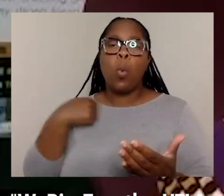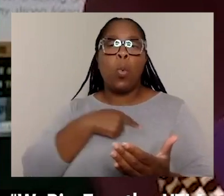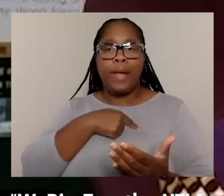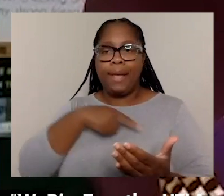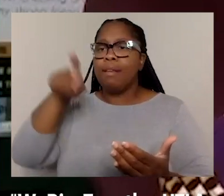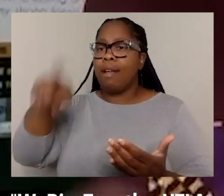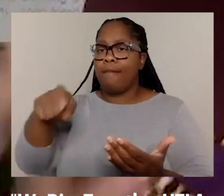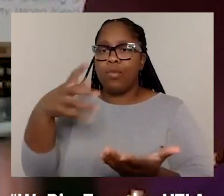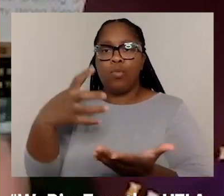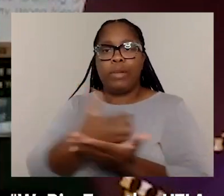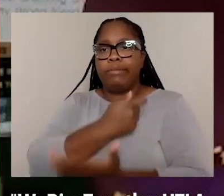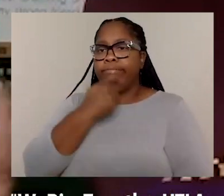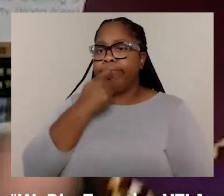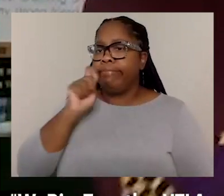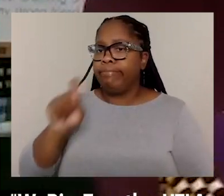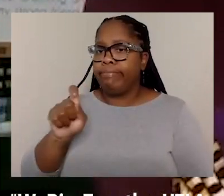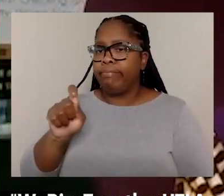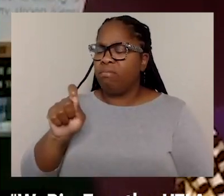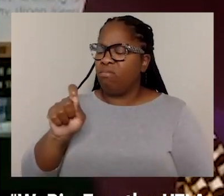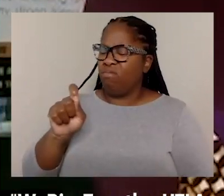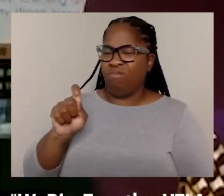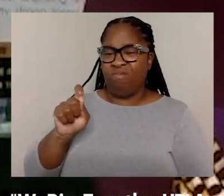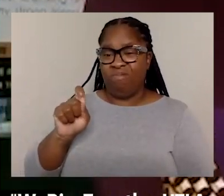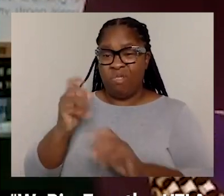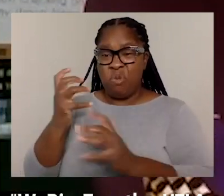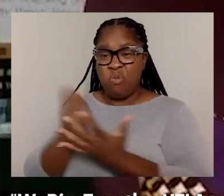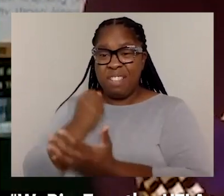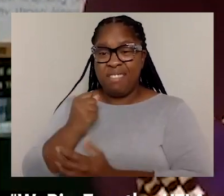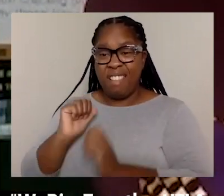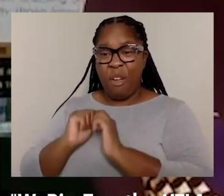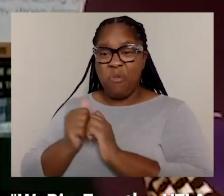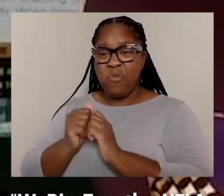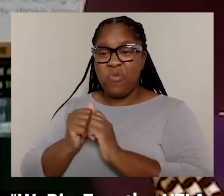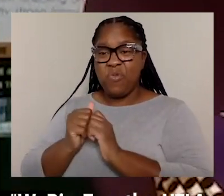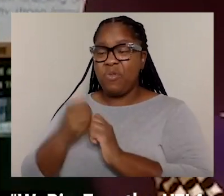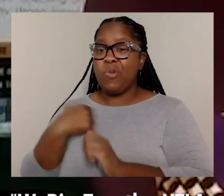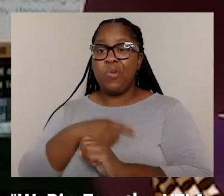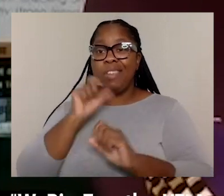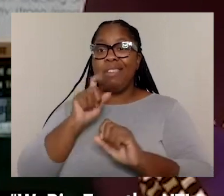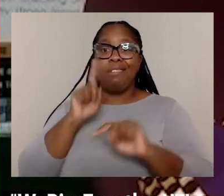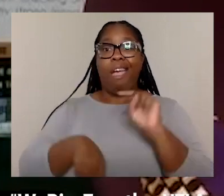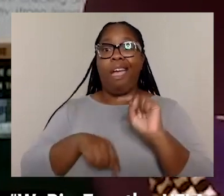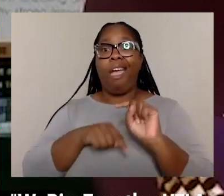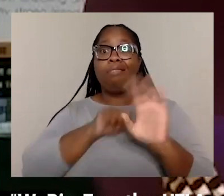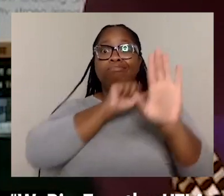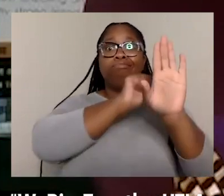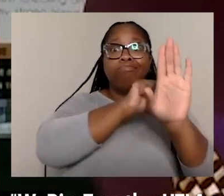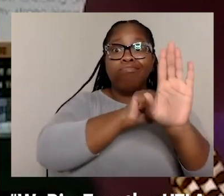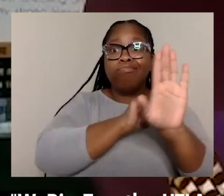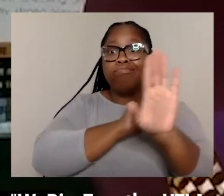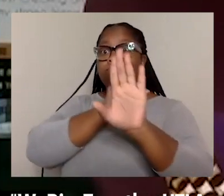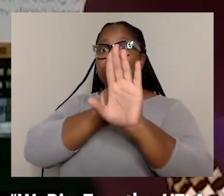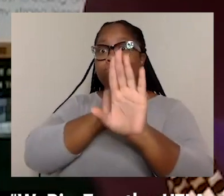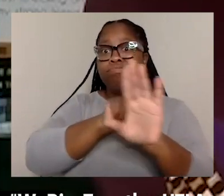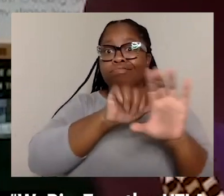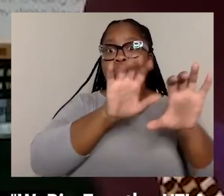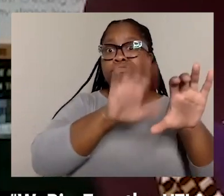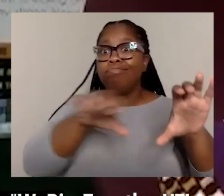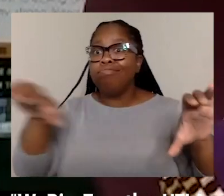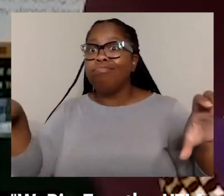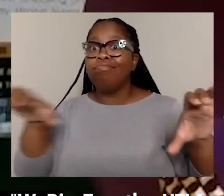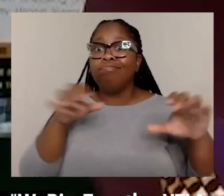put. But how do we do that? We can't go door to door this year, that's out. We are in